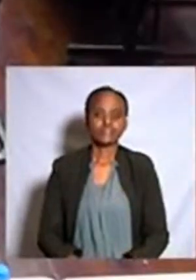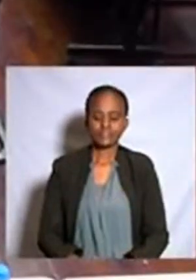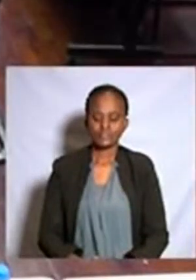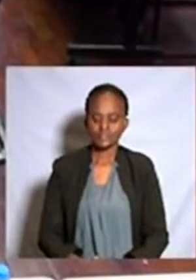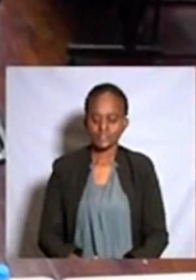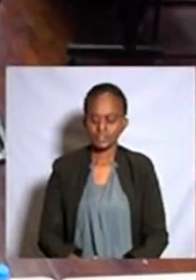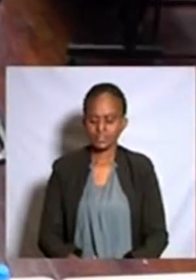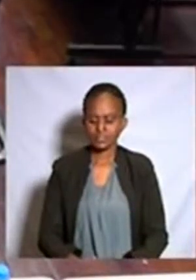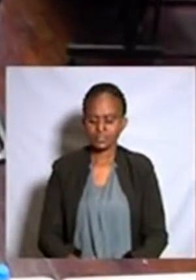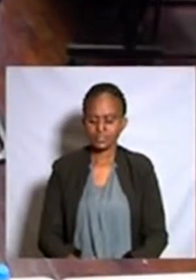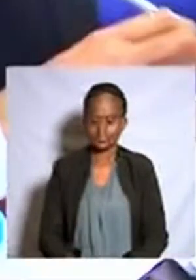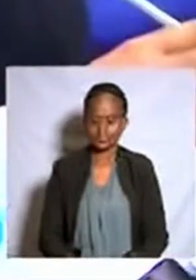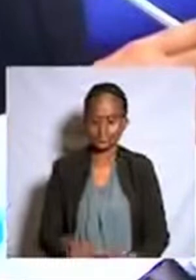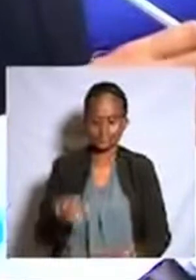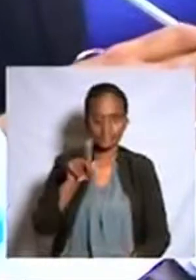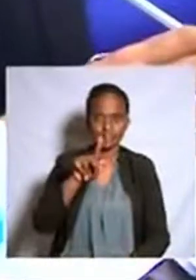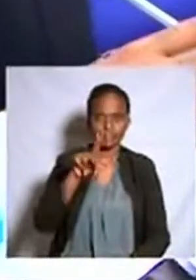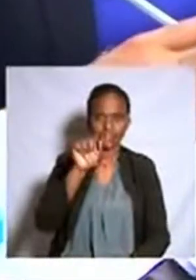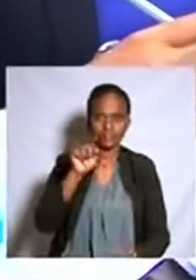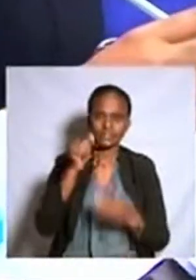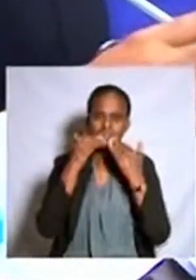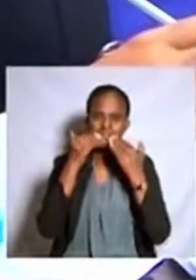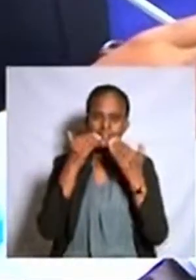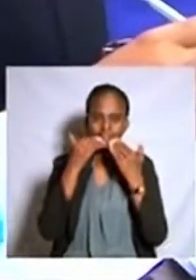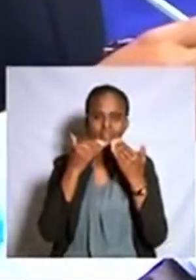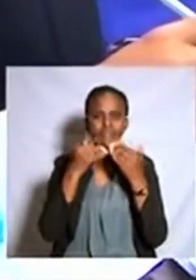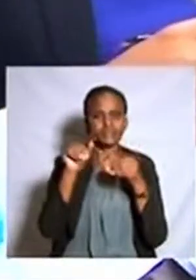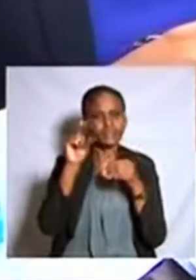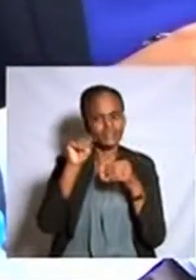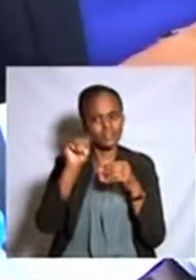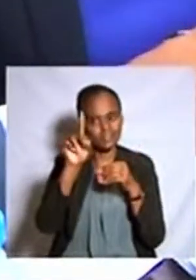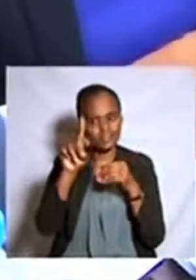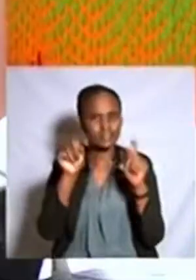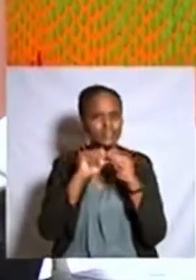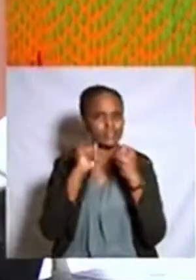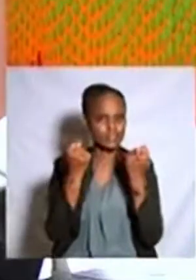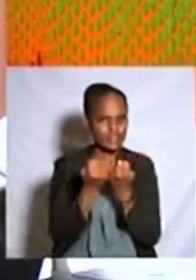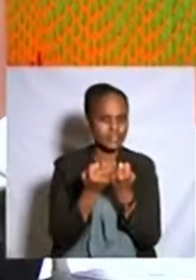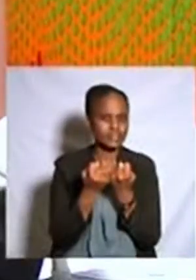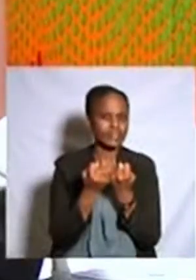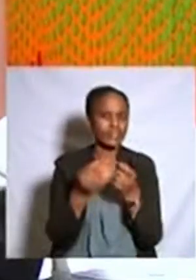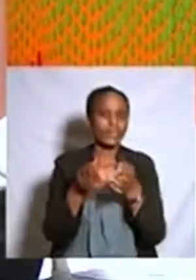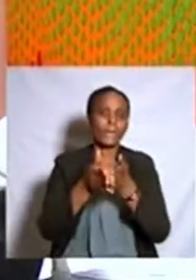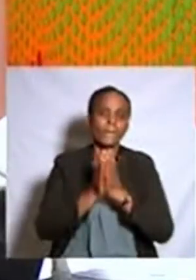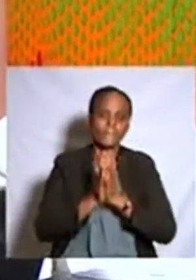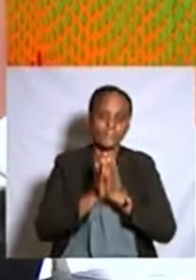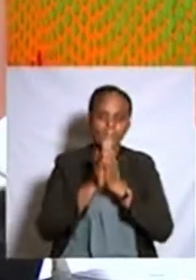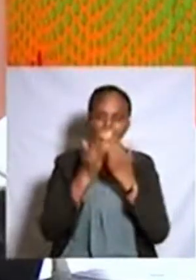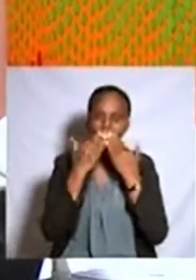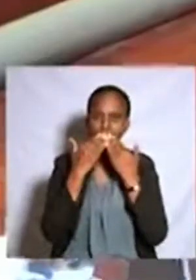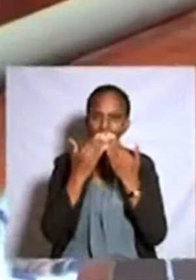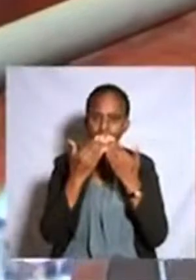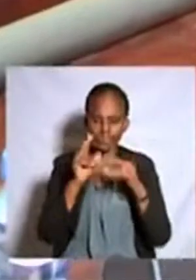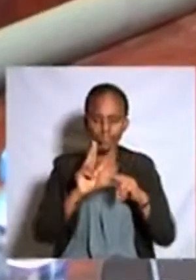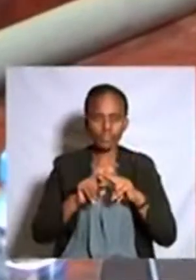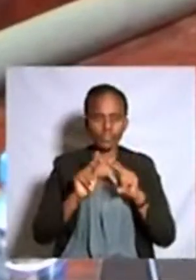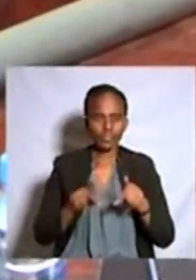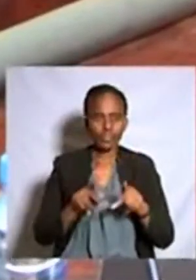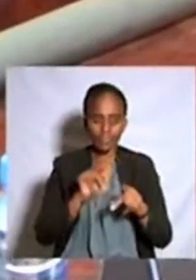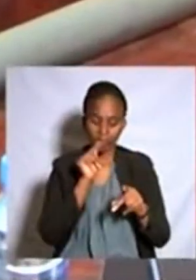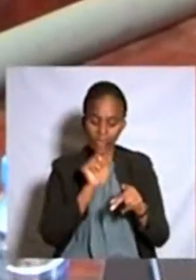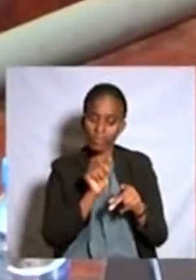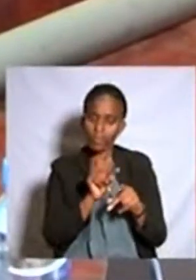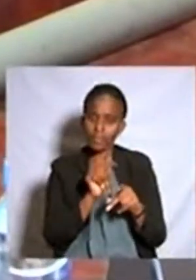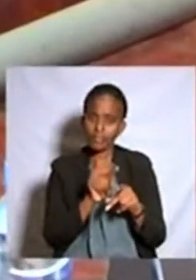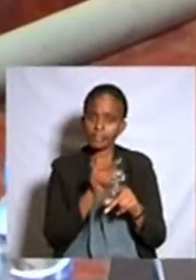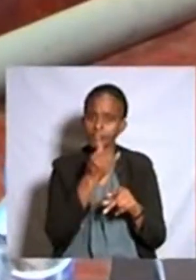PS. Thank you. Let me ask MD and team to provide the answer. Thank you so much, Chair. So this